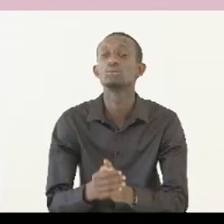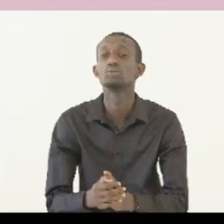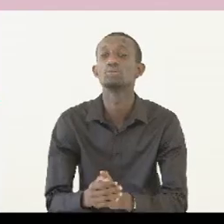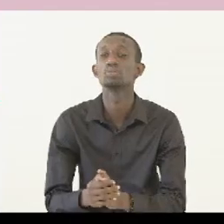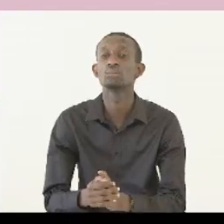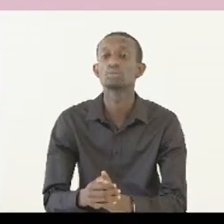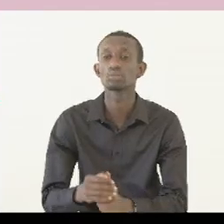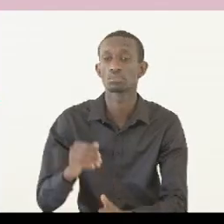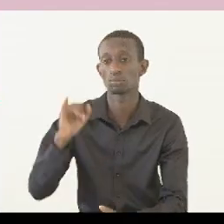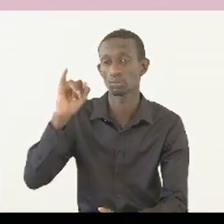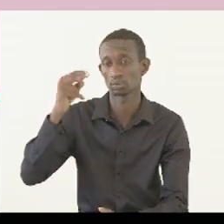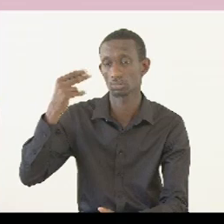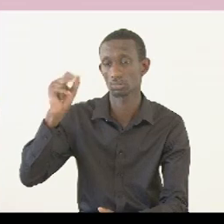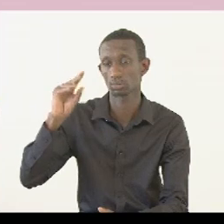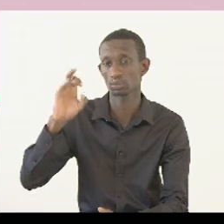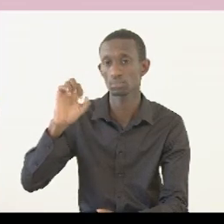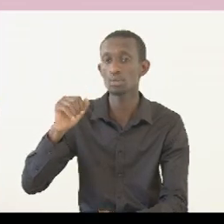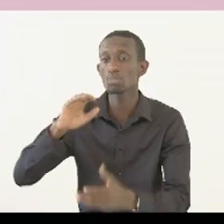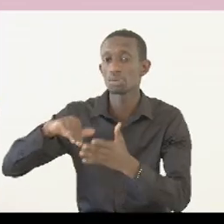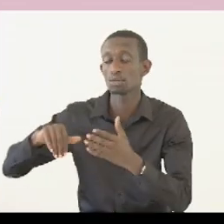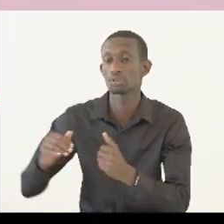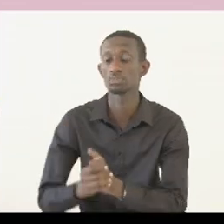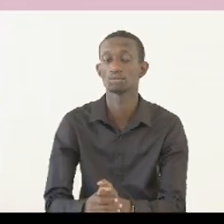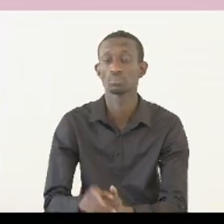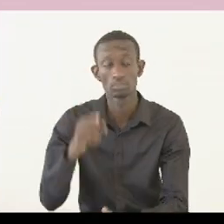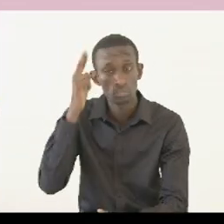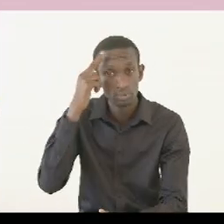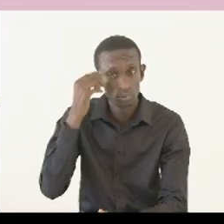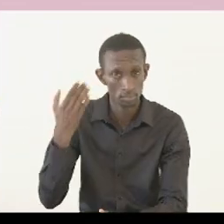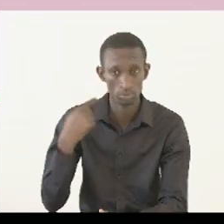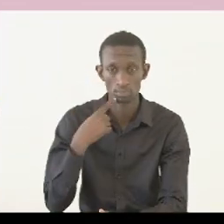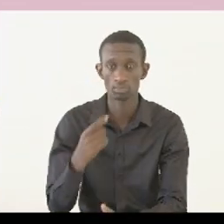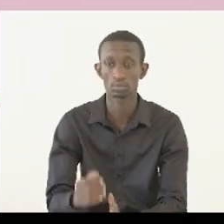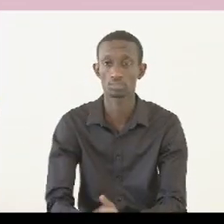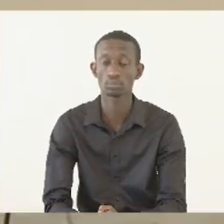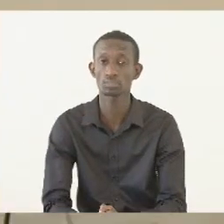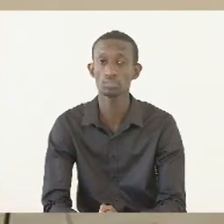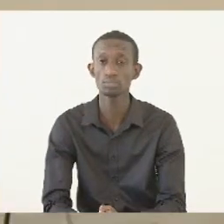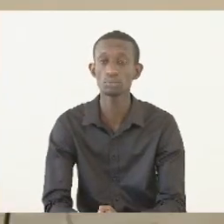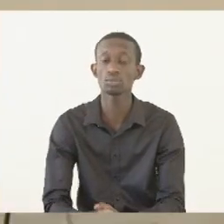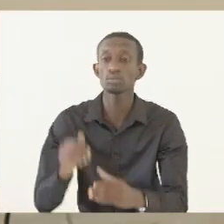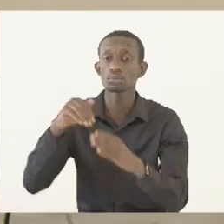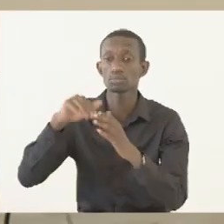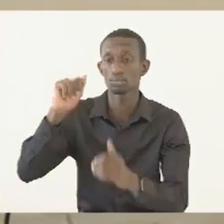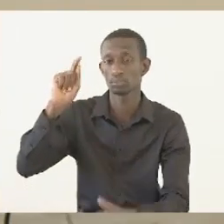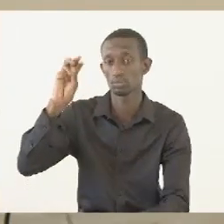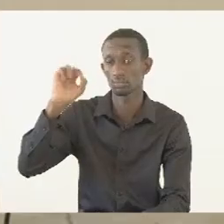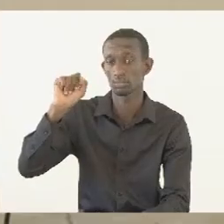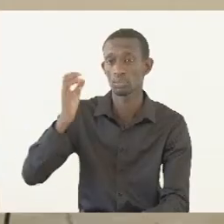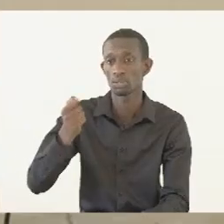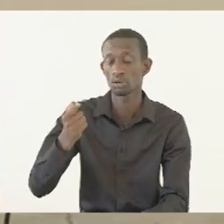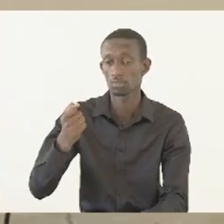outermost shell, on the last shell. Remember, we have seen that in atoms, we have